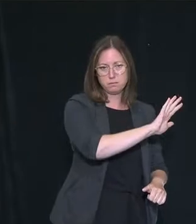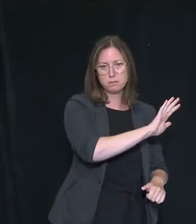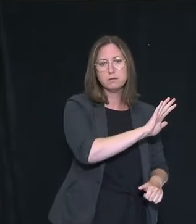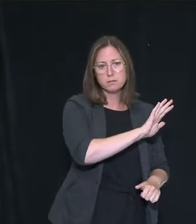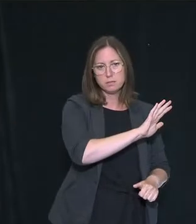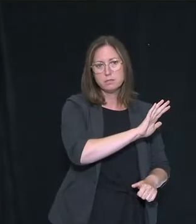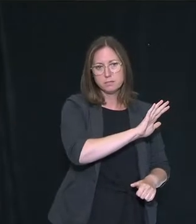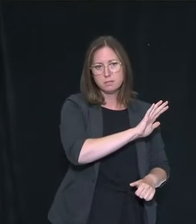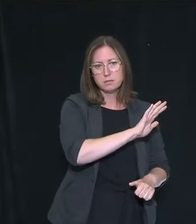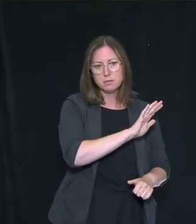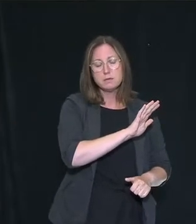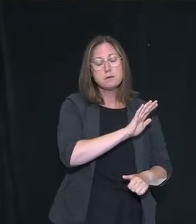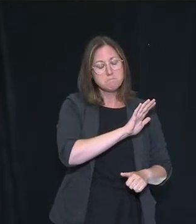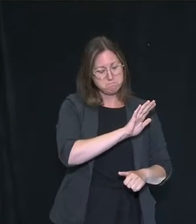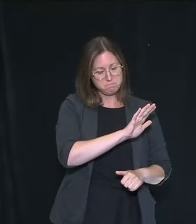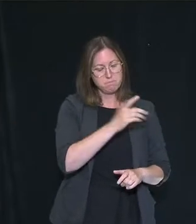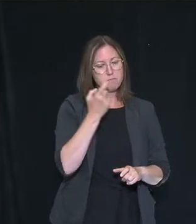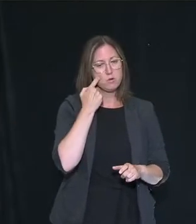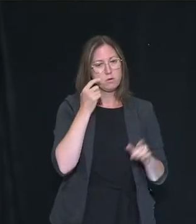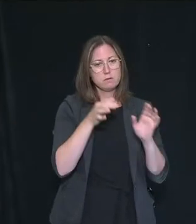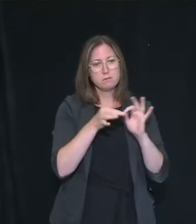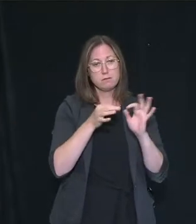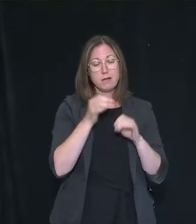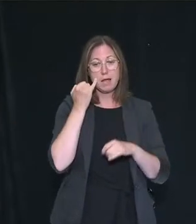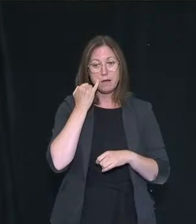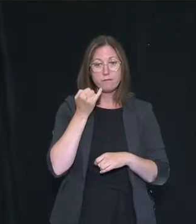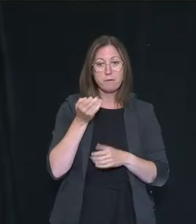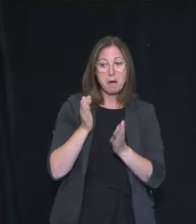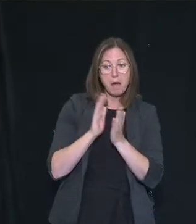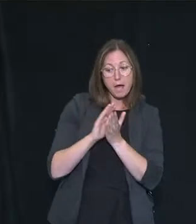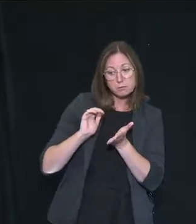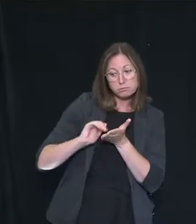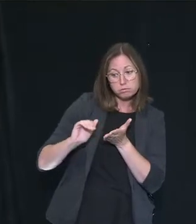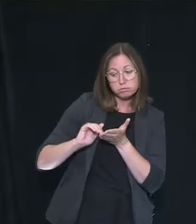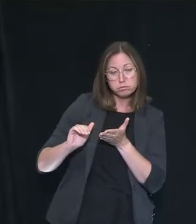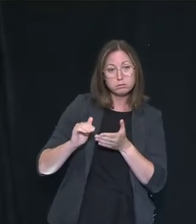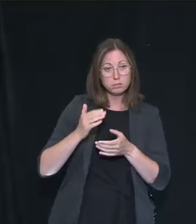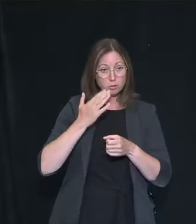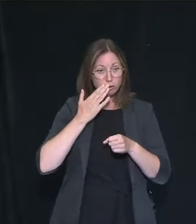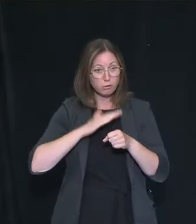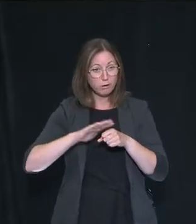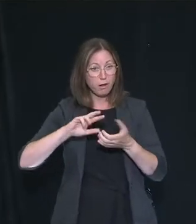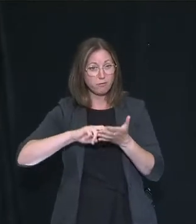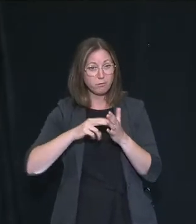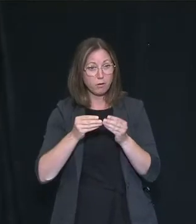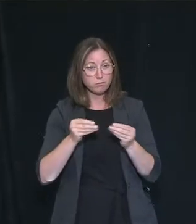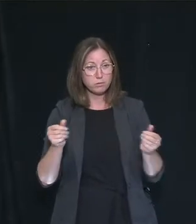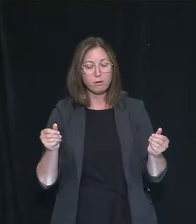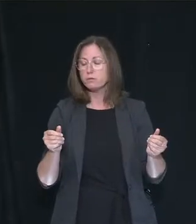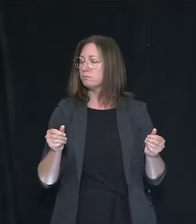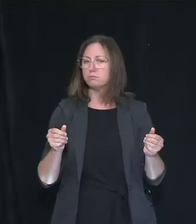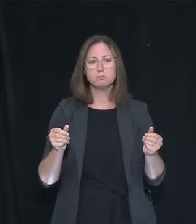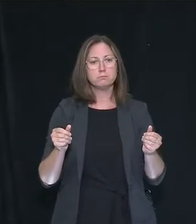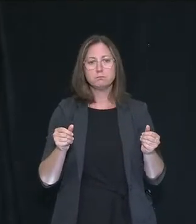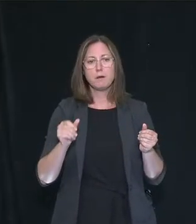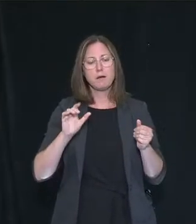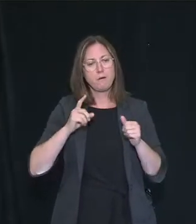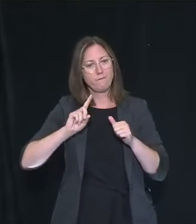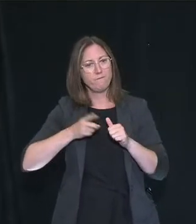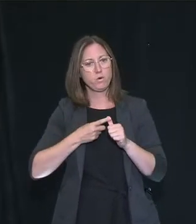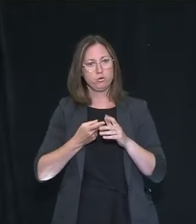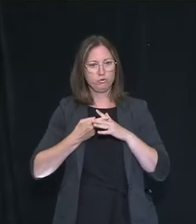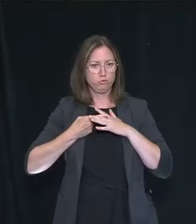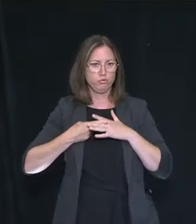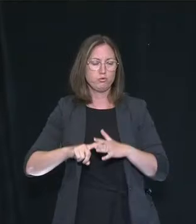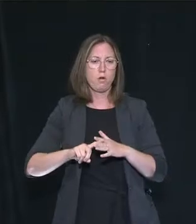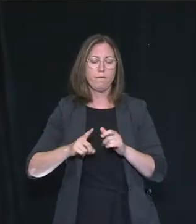As Your Holiness has said, begging pardon is not the end of the matter. It is a starting point, a